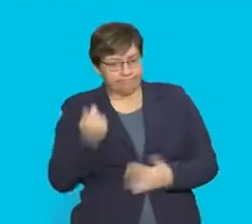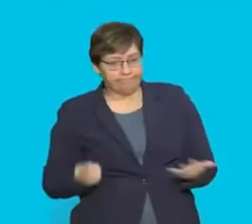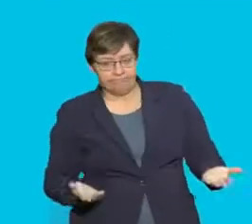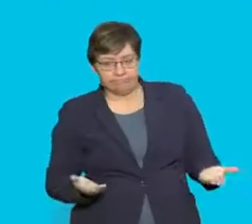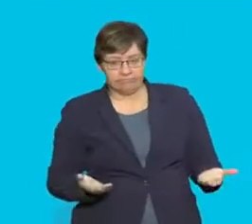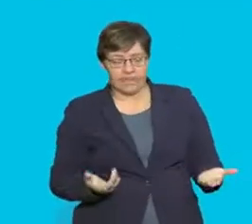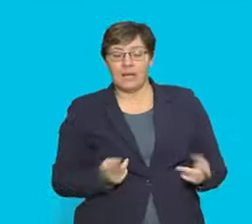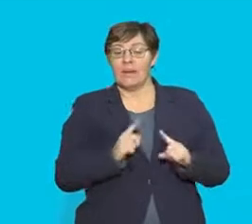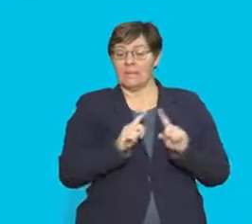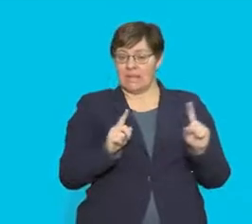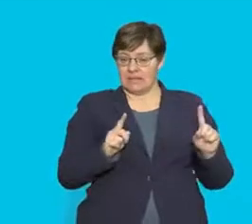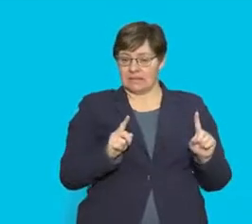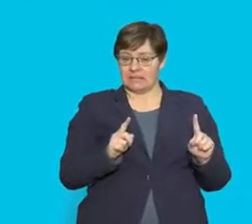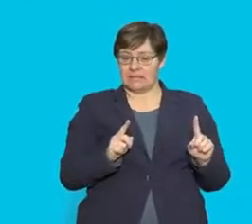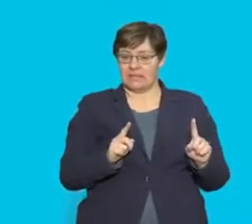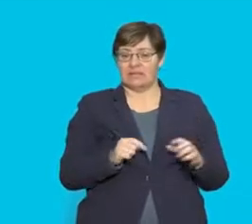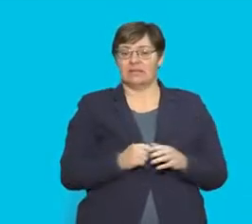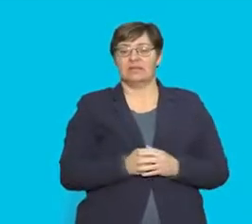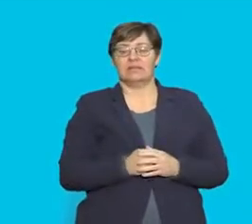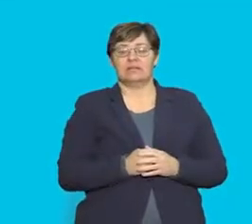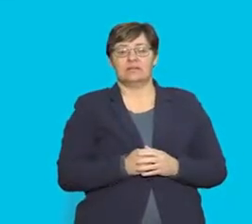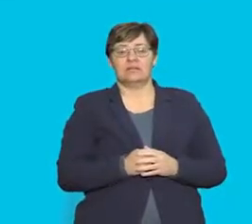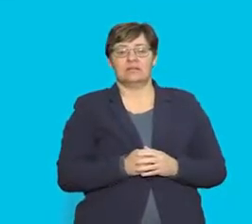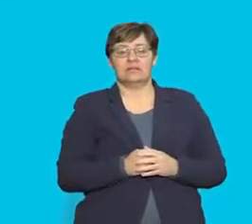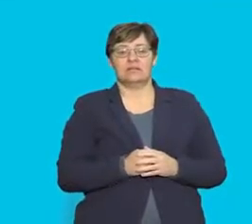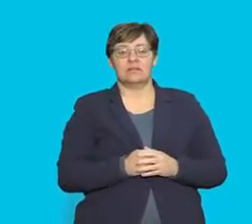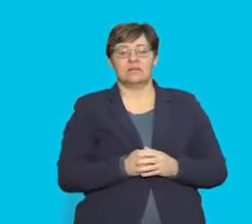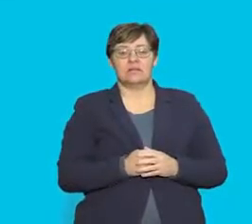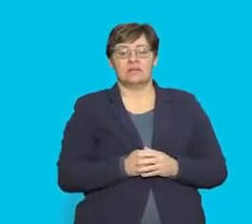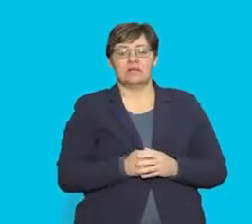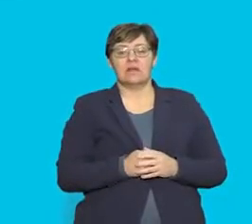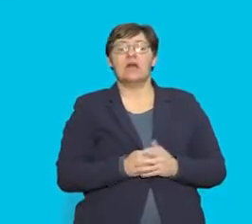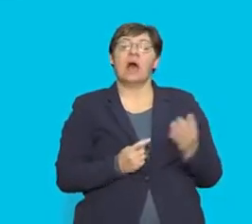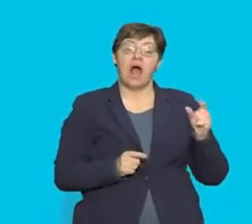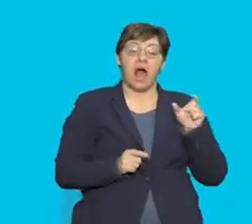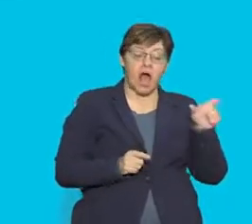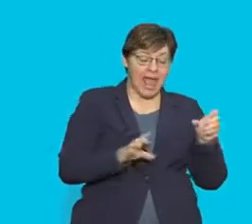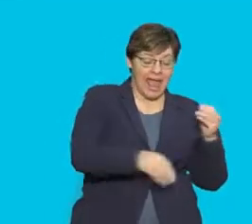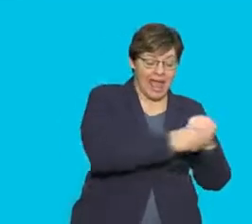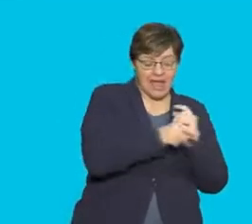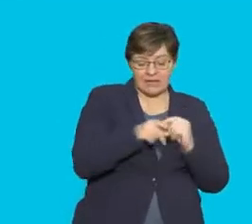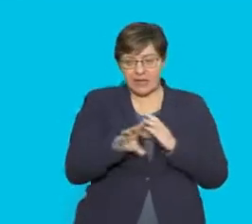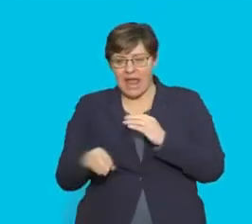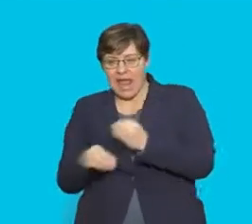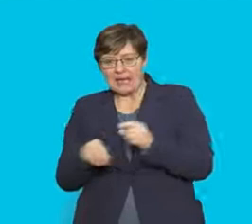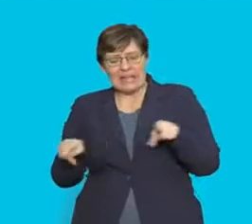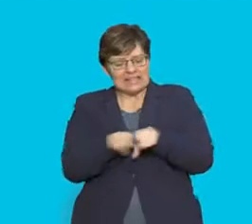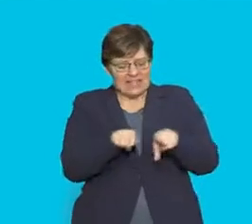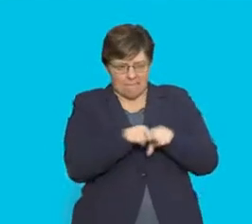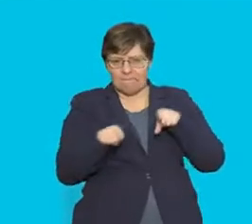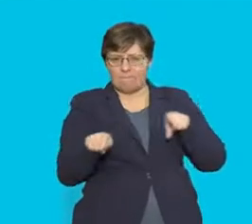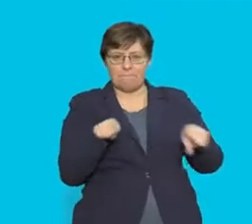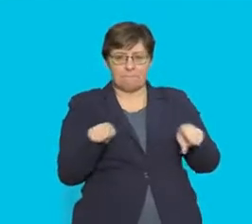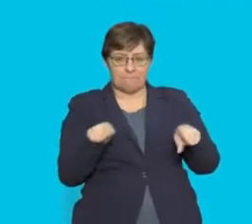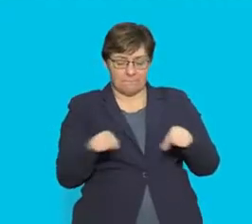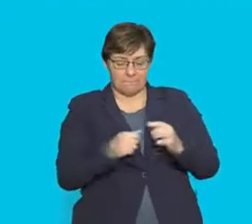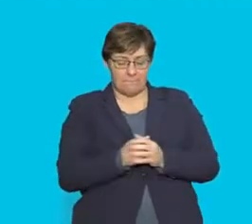But if we were to add the same amount on either side of this particular equality,